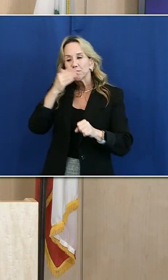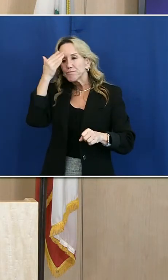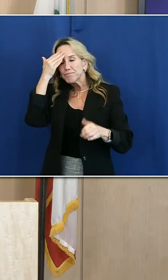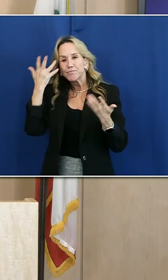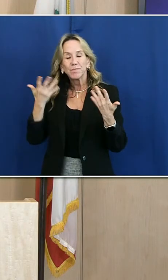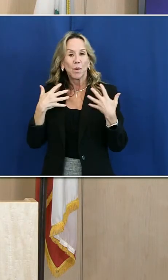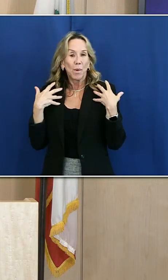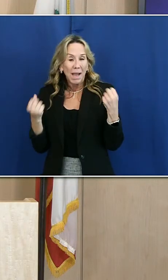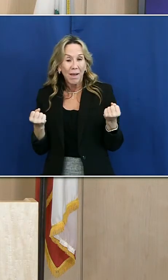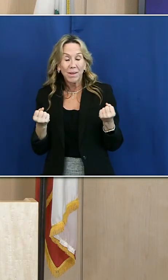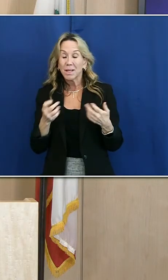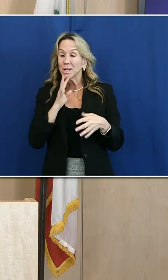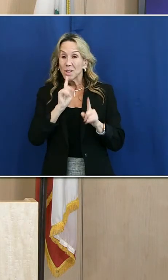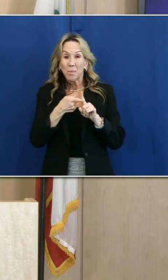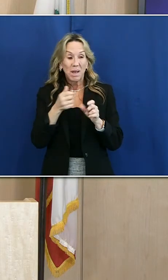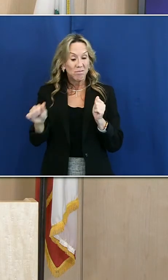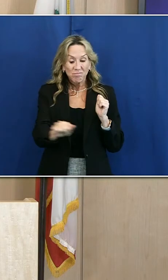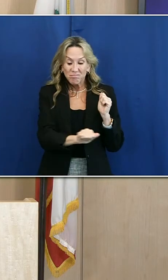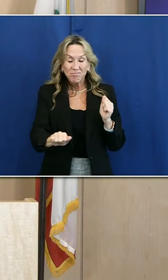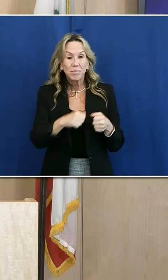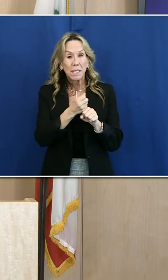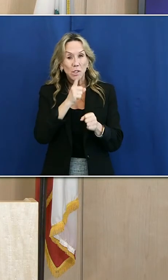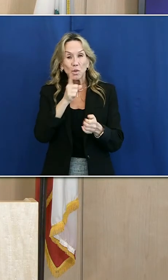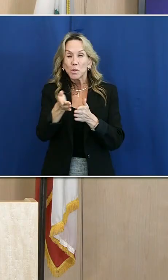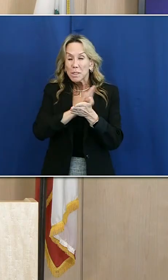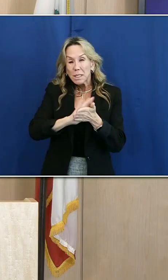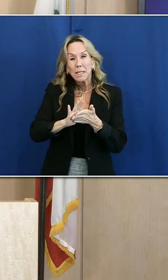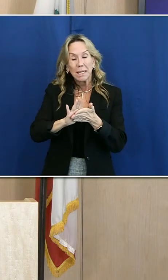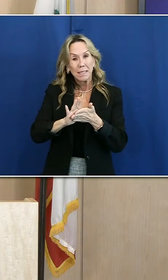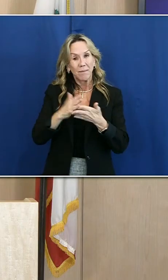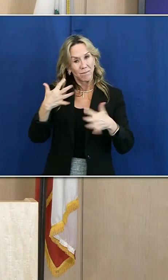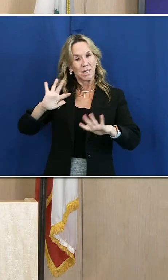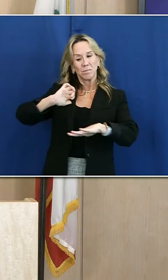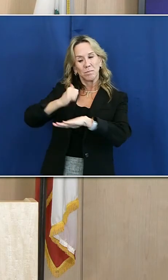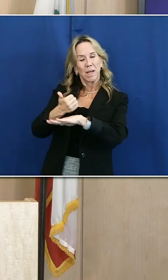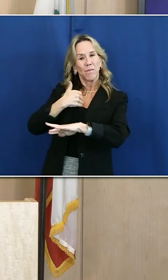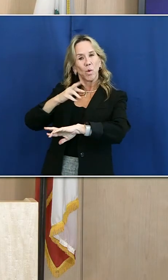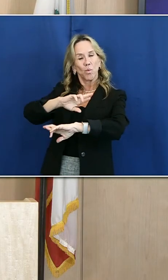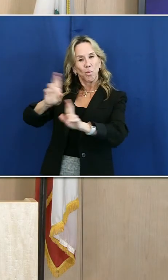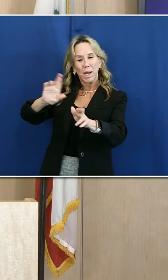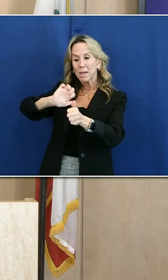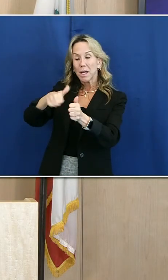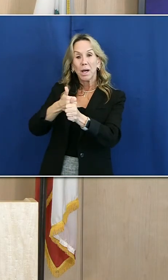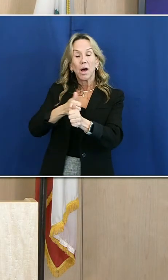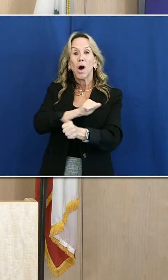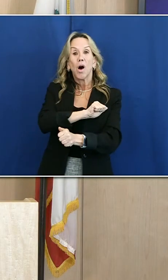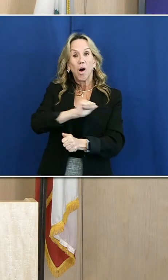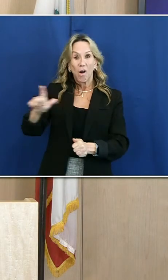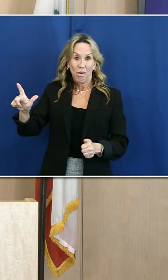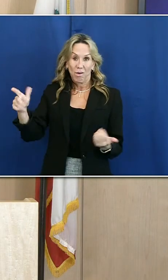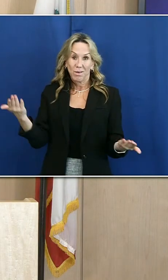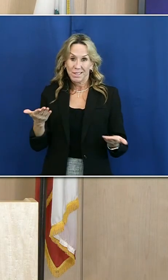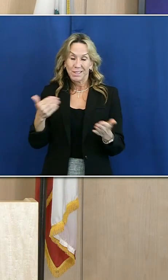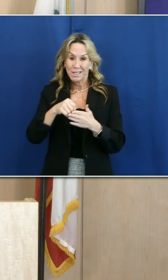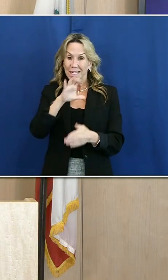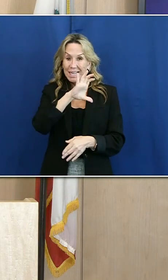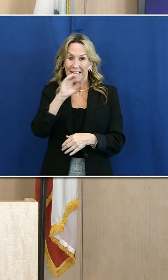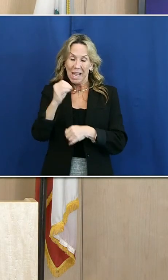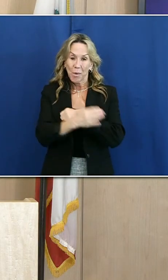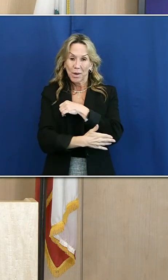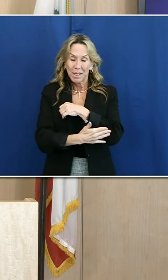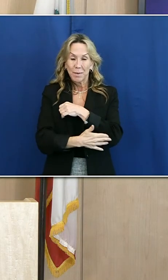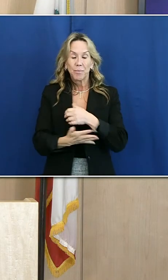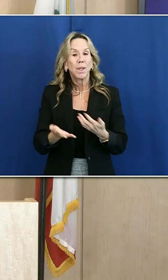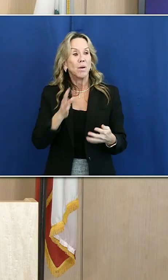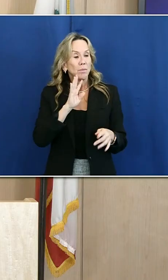making sure that we have good hygiene practices and sanitation protocols in place everywhere across the county. We talk about the face coverings,